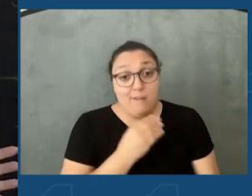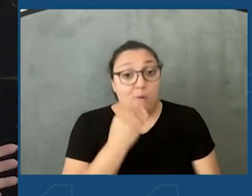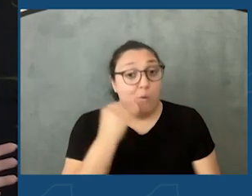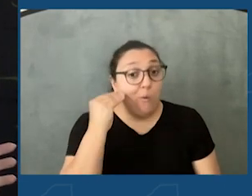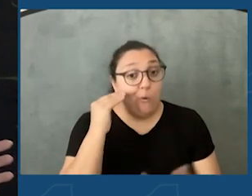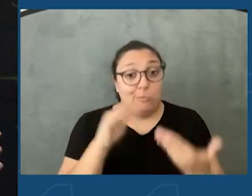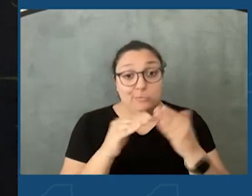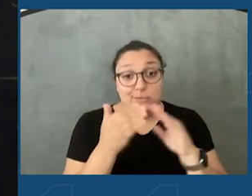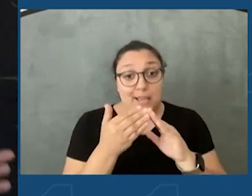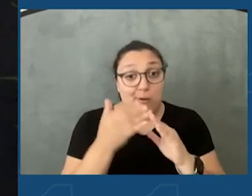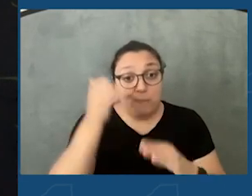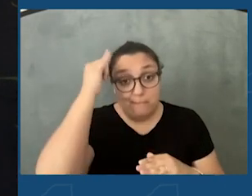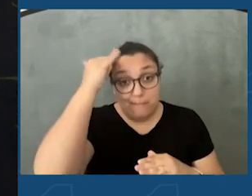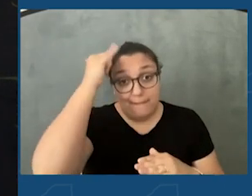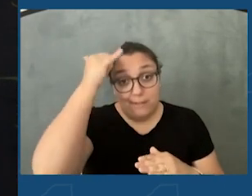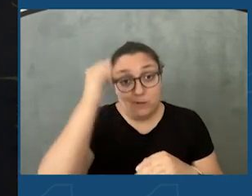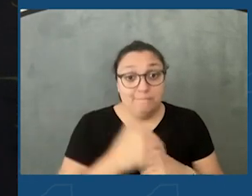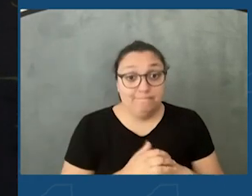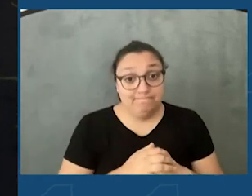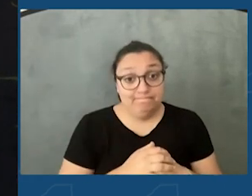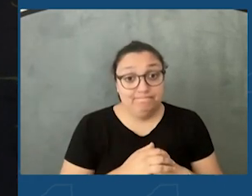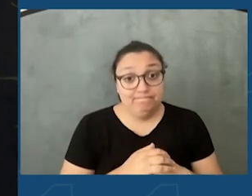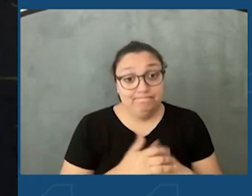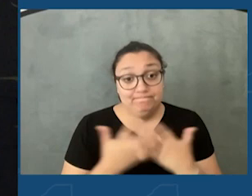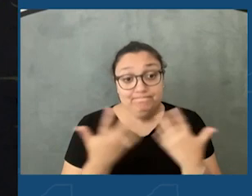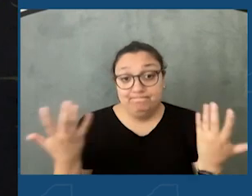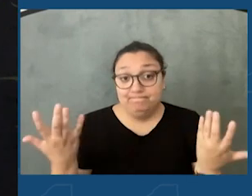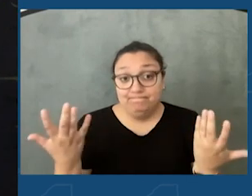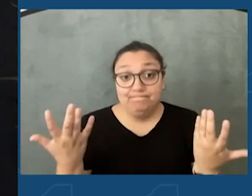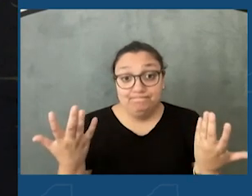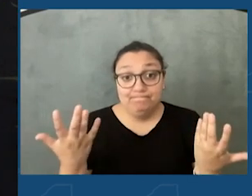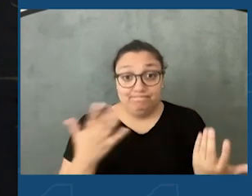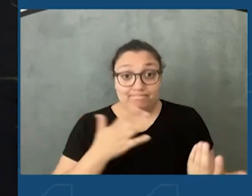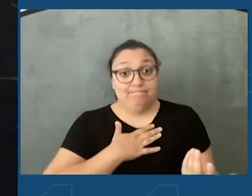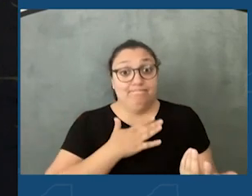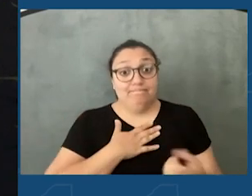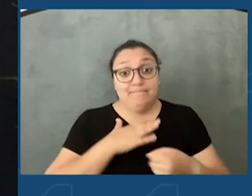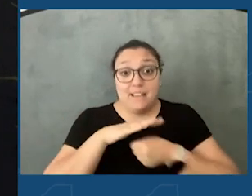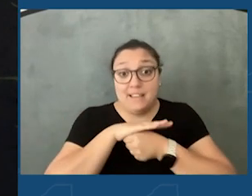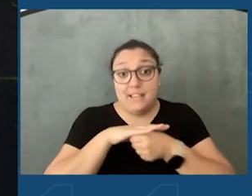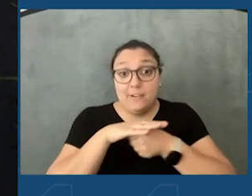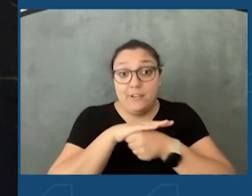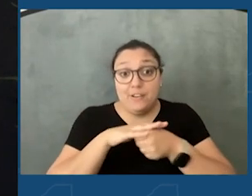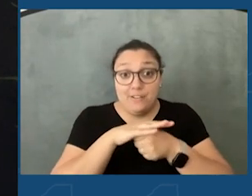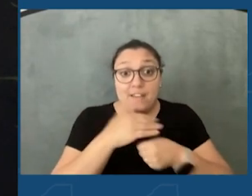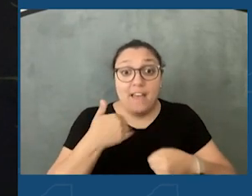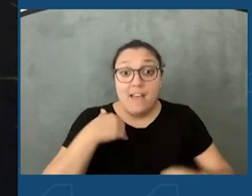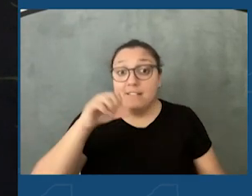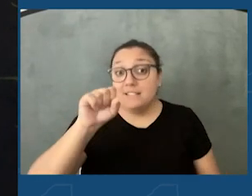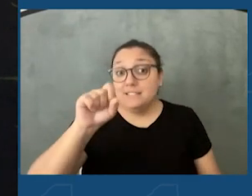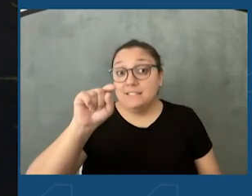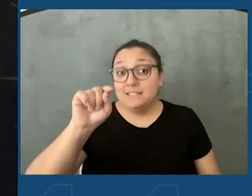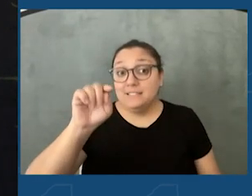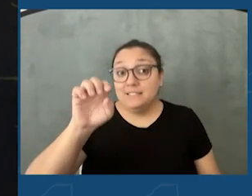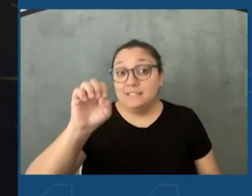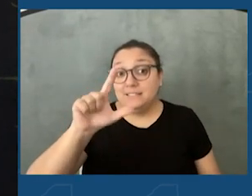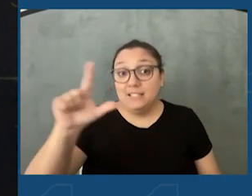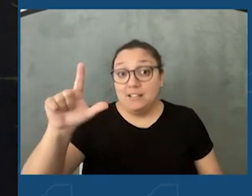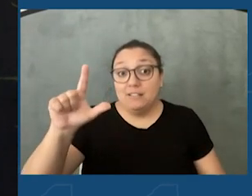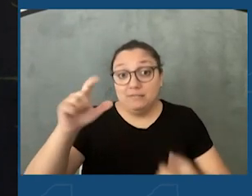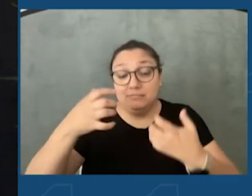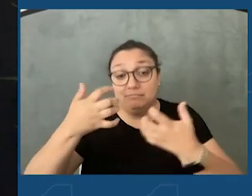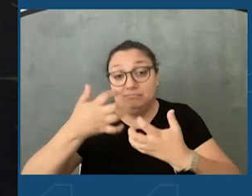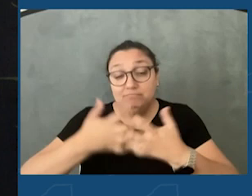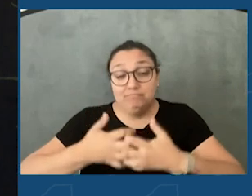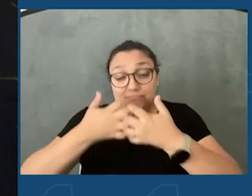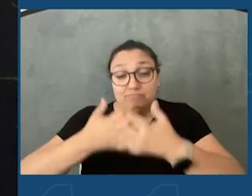they're not. We lost 20,000 jobs at the Bethlehem Steel Plant that had been the engine where my father and grandfather and uncles had all worked